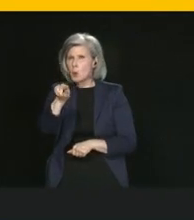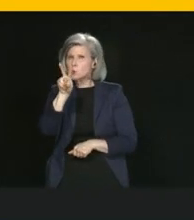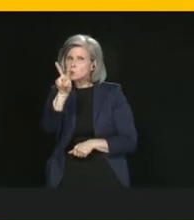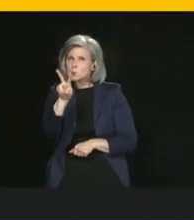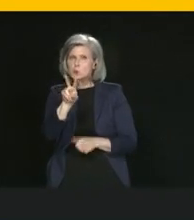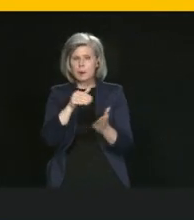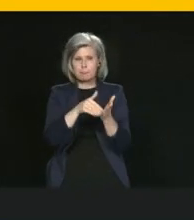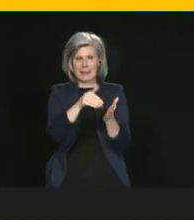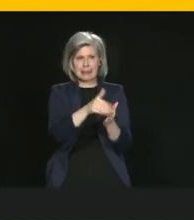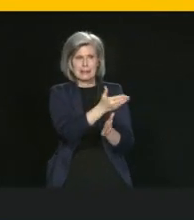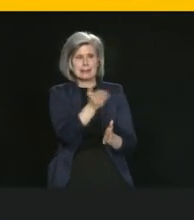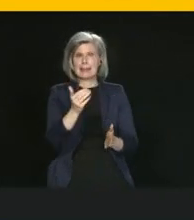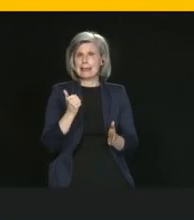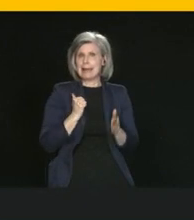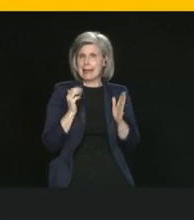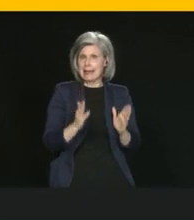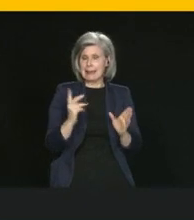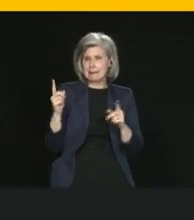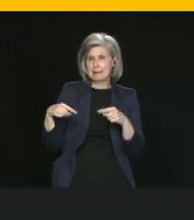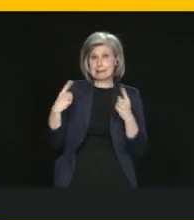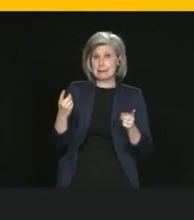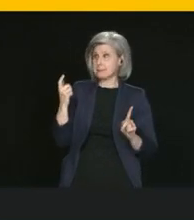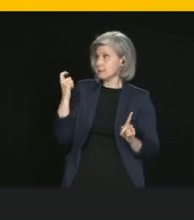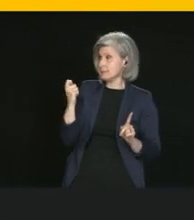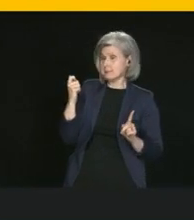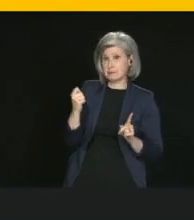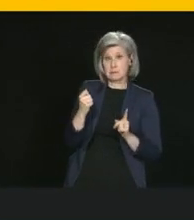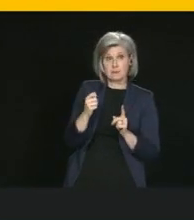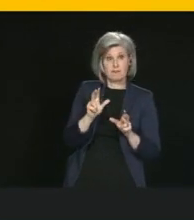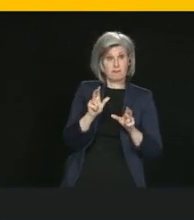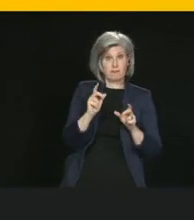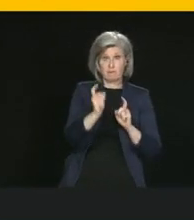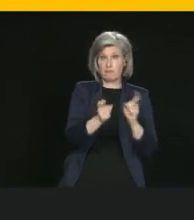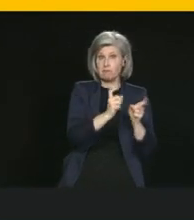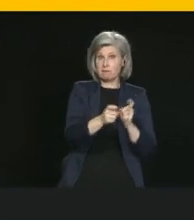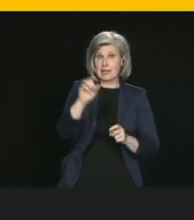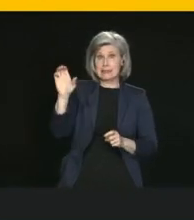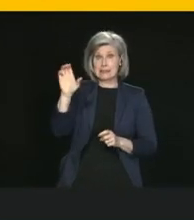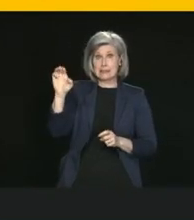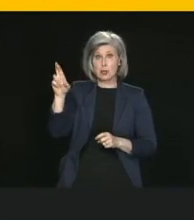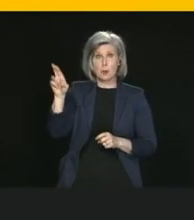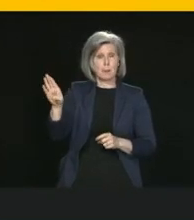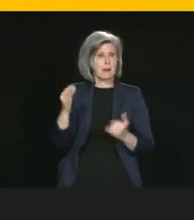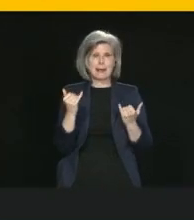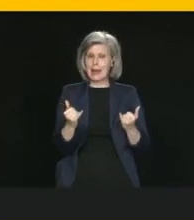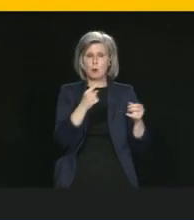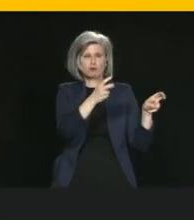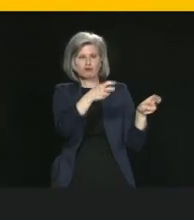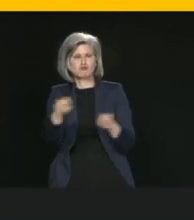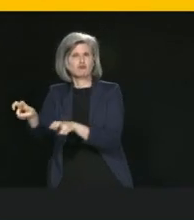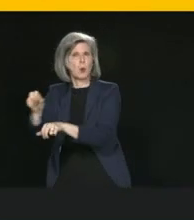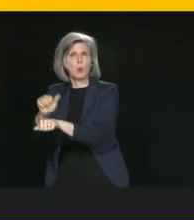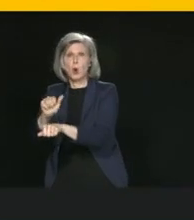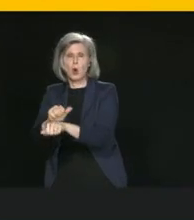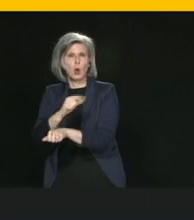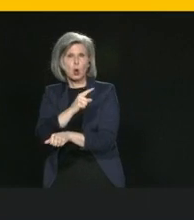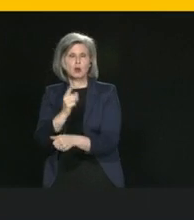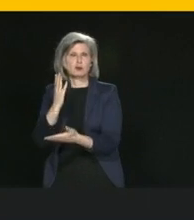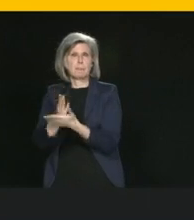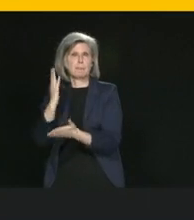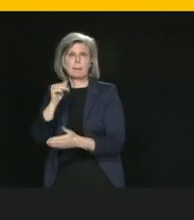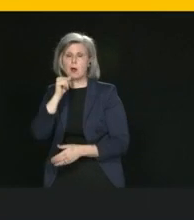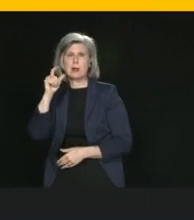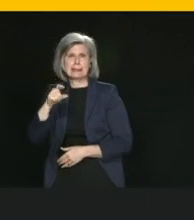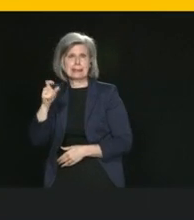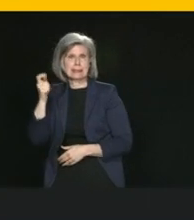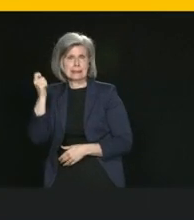longer in need of it. We also know that as of June 16th, over 223,000 employers have applied for the Canada